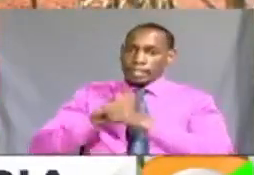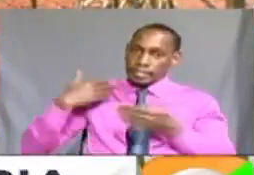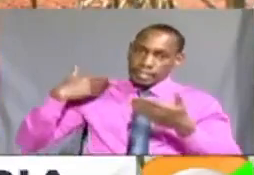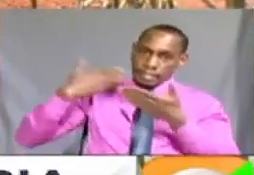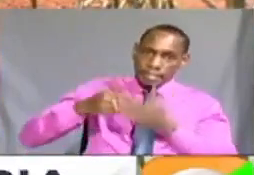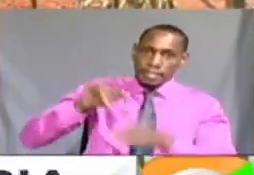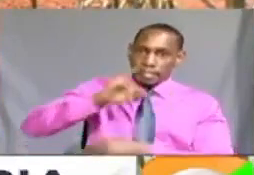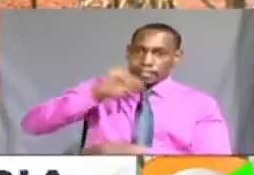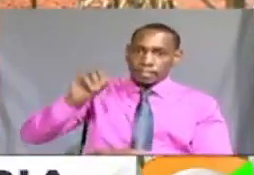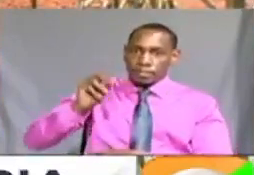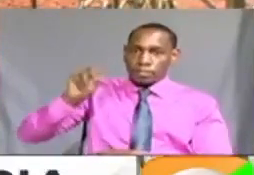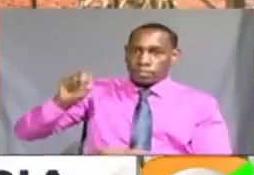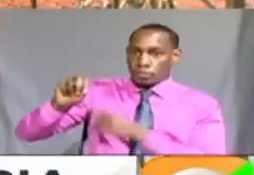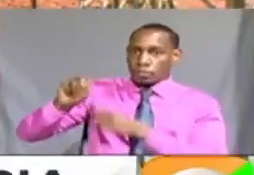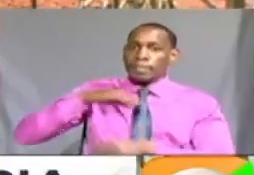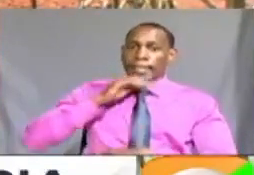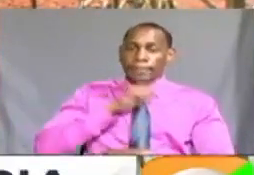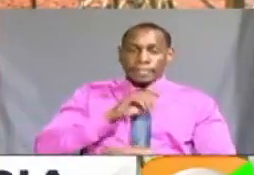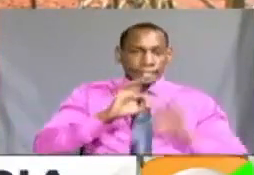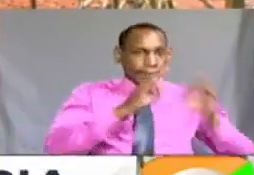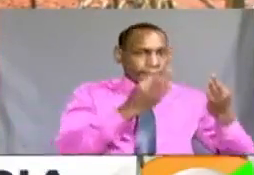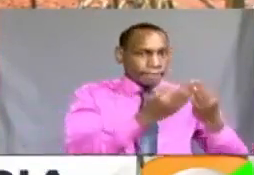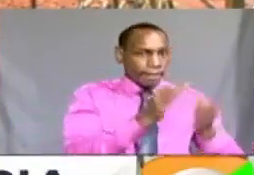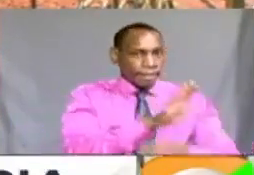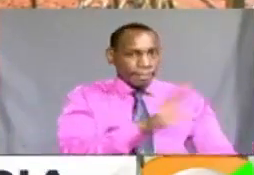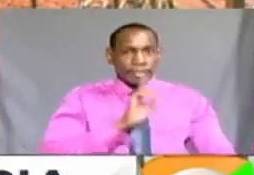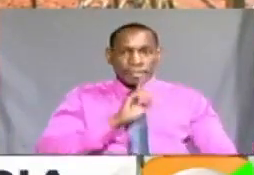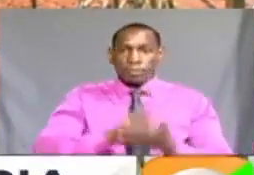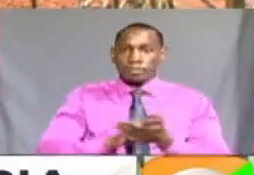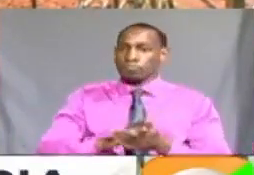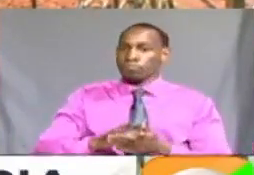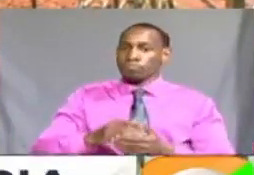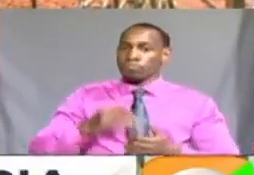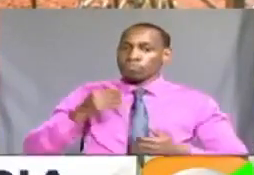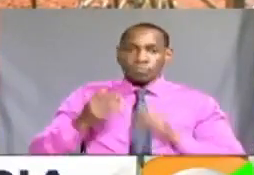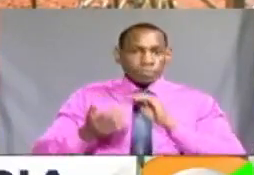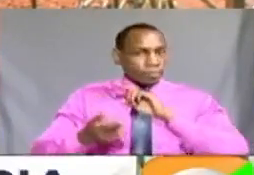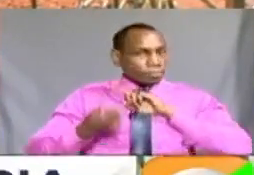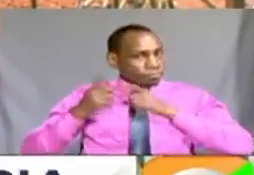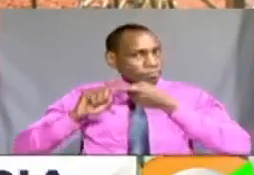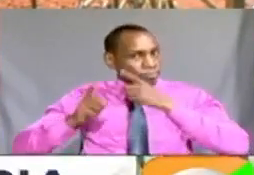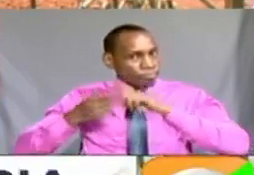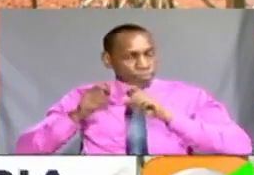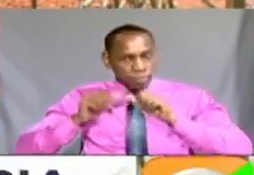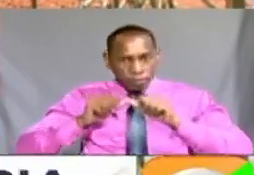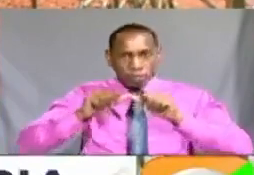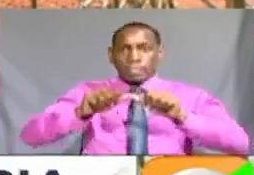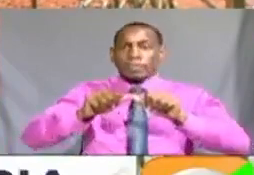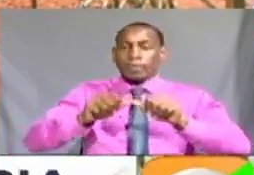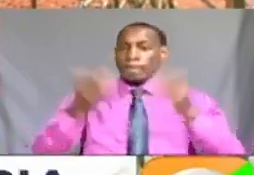Macharia passed on, but for his family, the fond memories of him shall remain alive